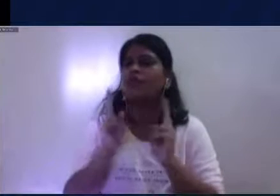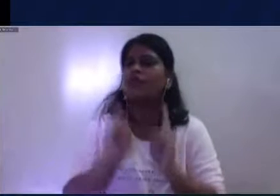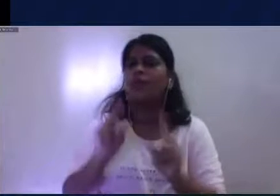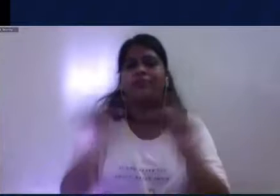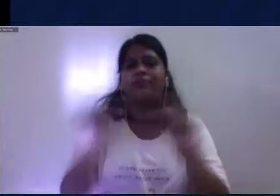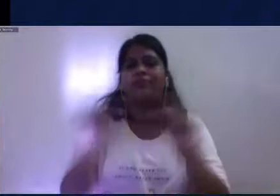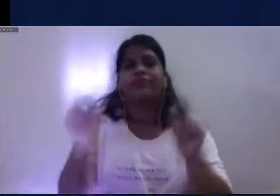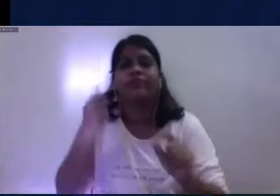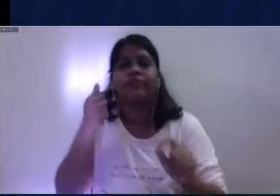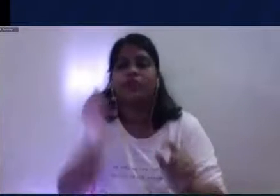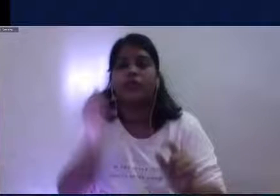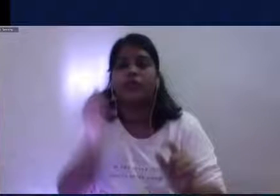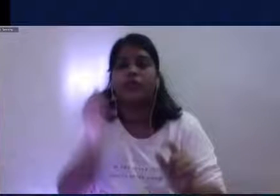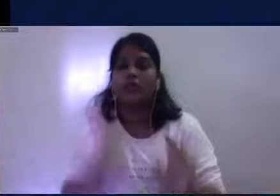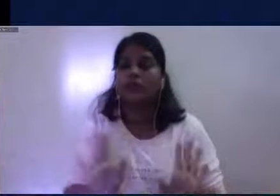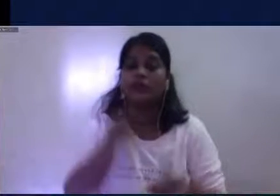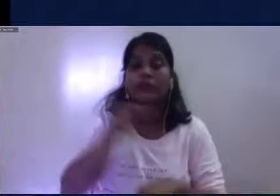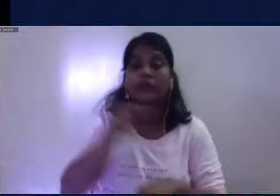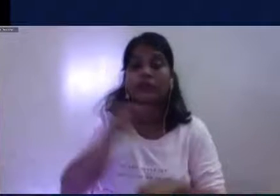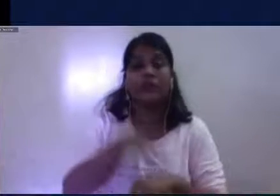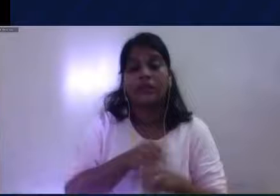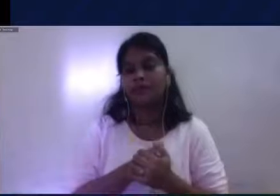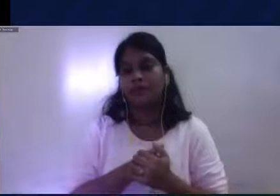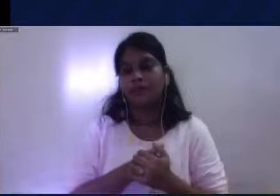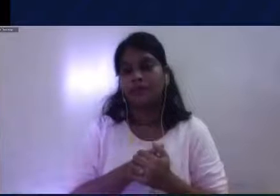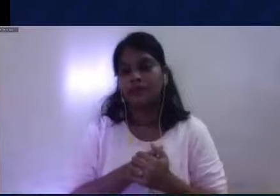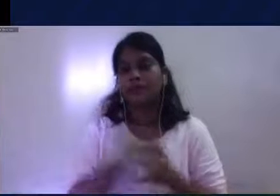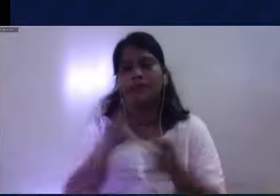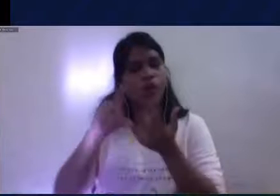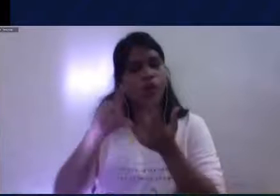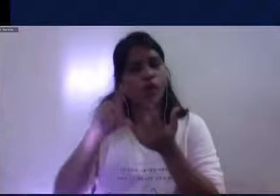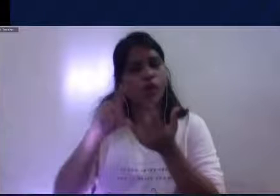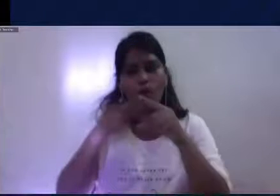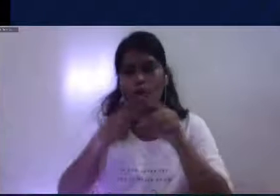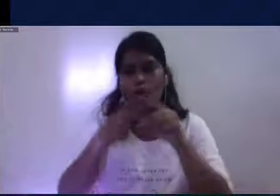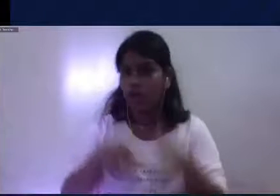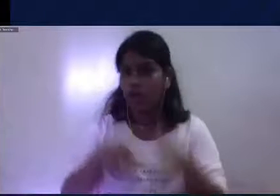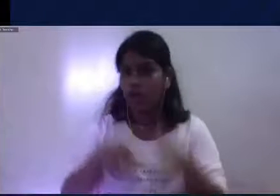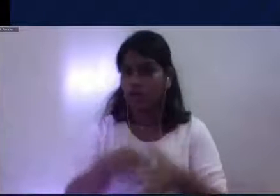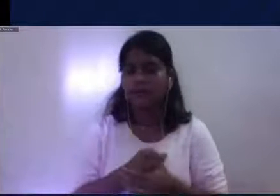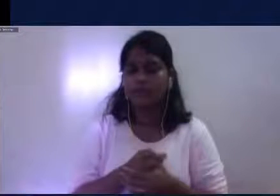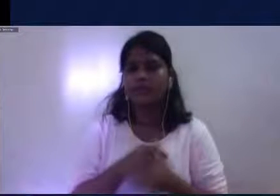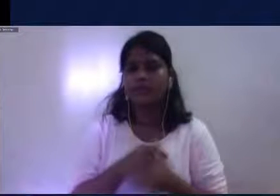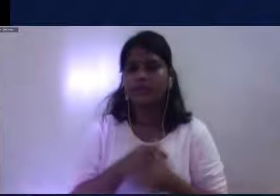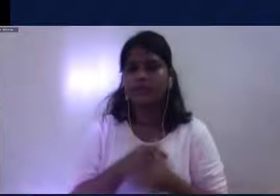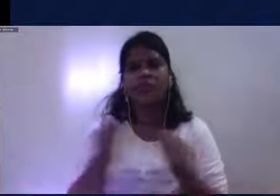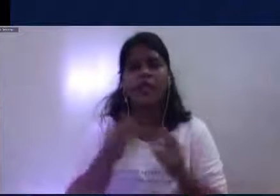cost. Now, with this kind of a model, they were able to crack that market